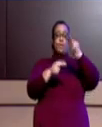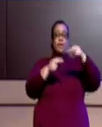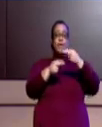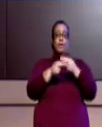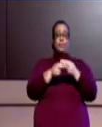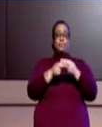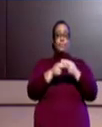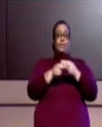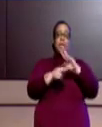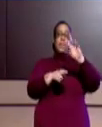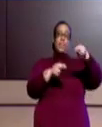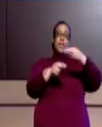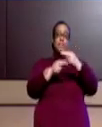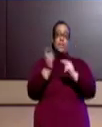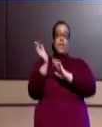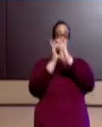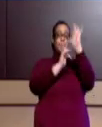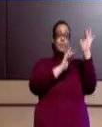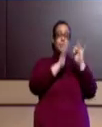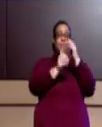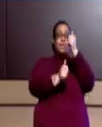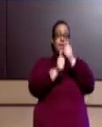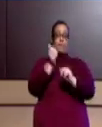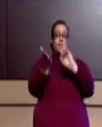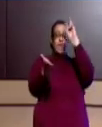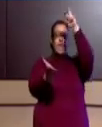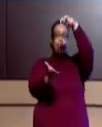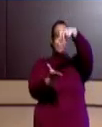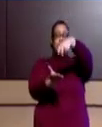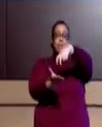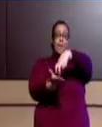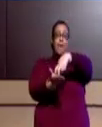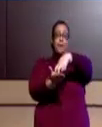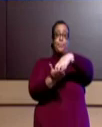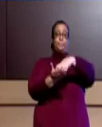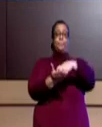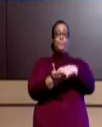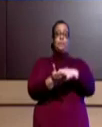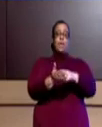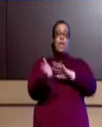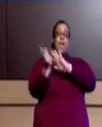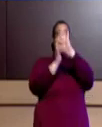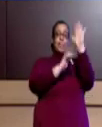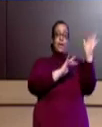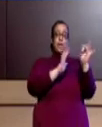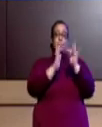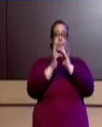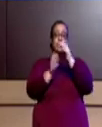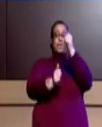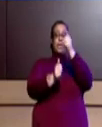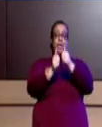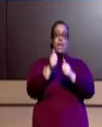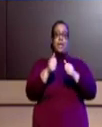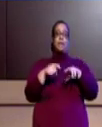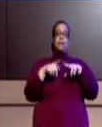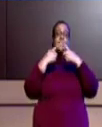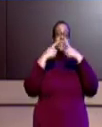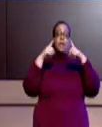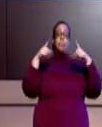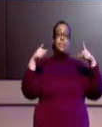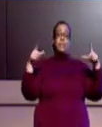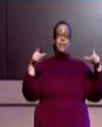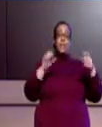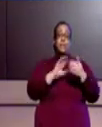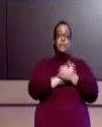At the name of Jesus, every knee must bow. At the name of Jesus, every tongue must confess.